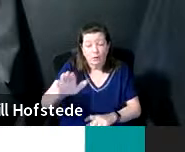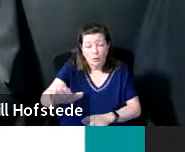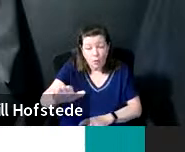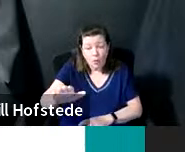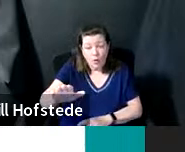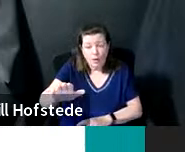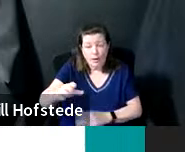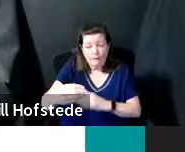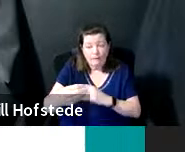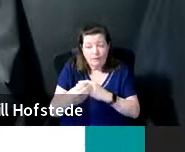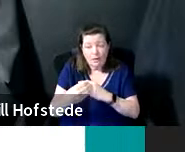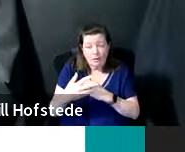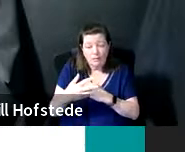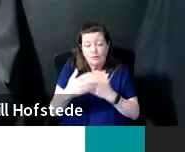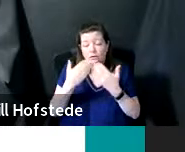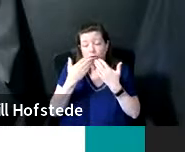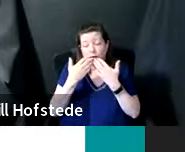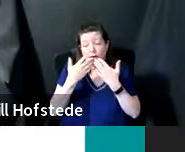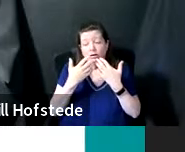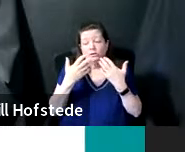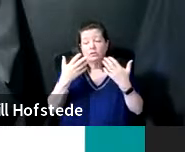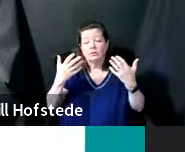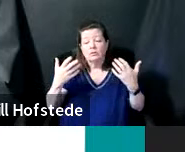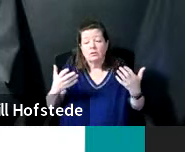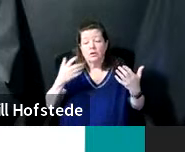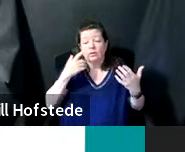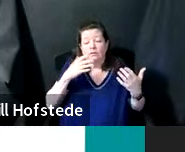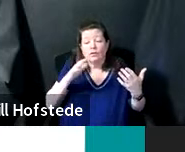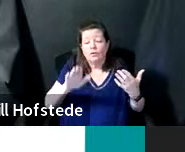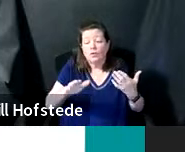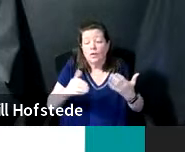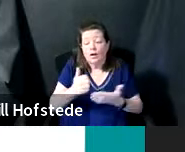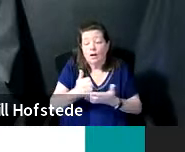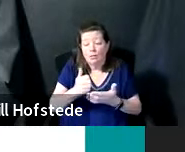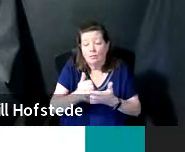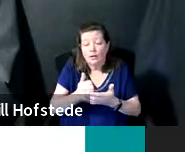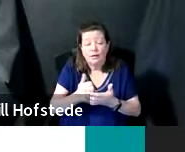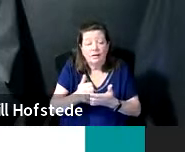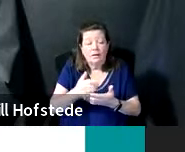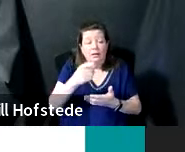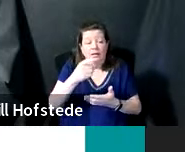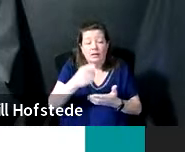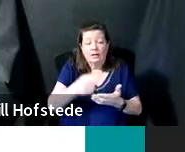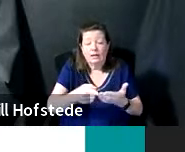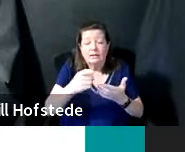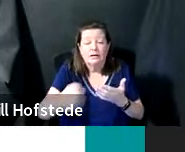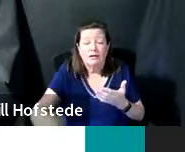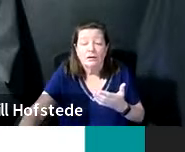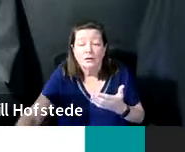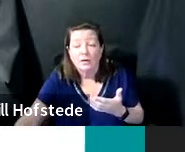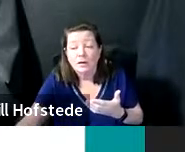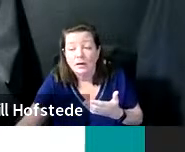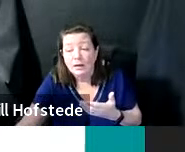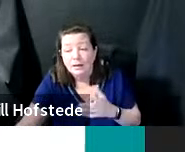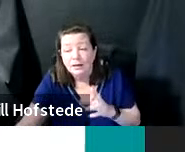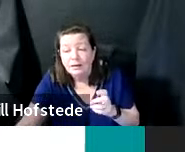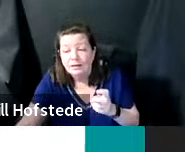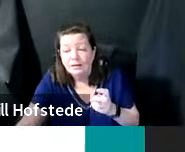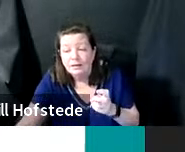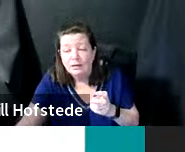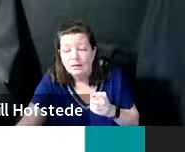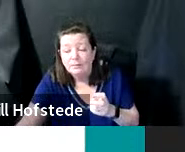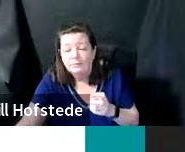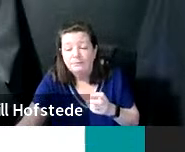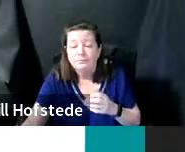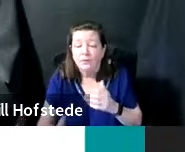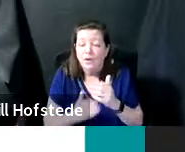you all so much, truly, for your help. This here is really just a progress report. It's an